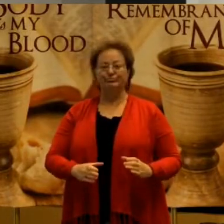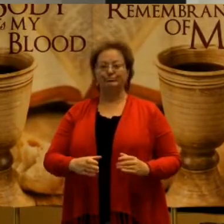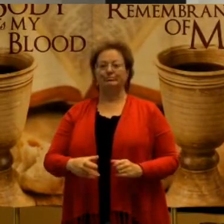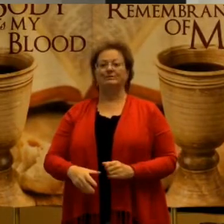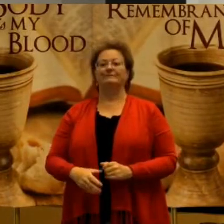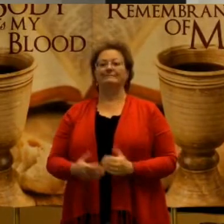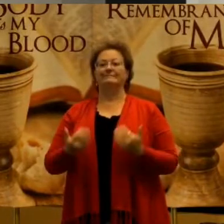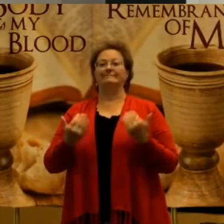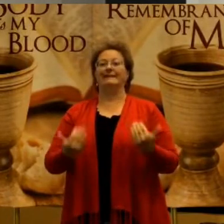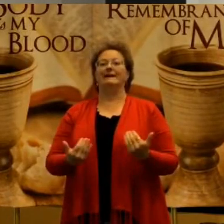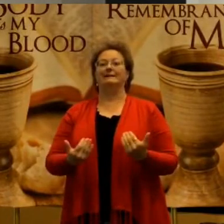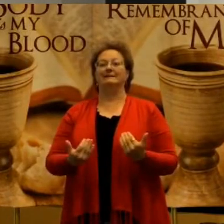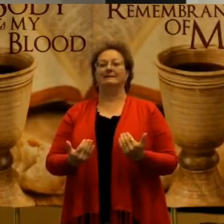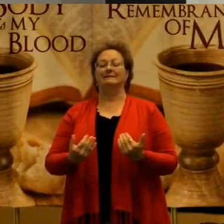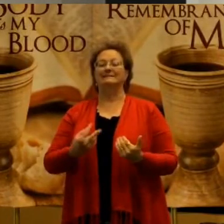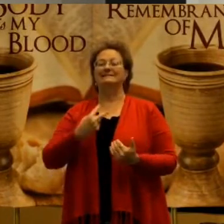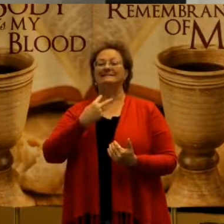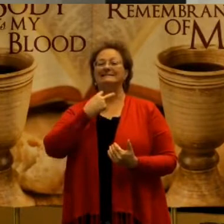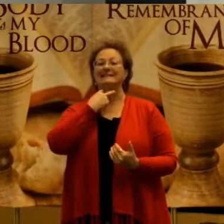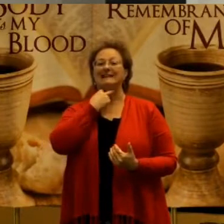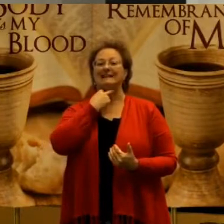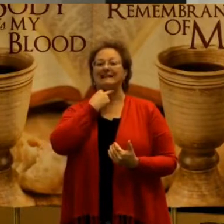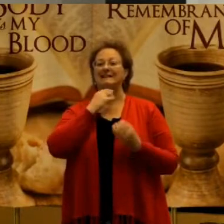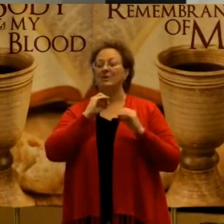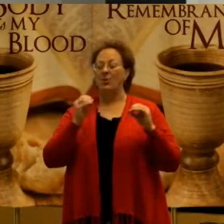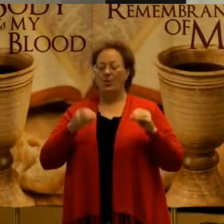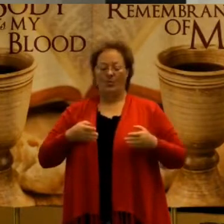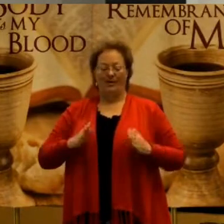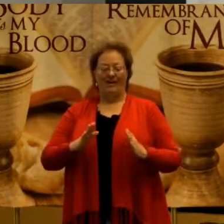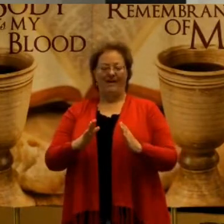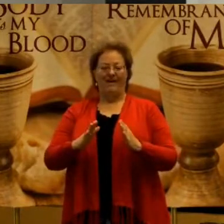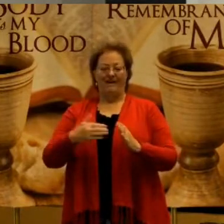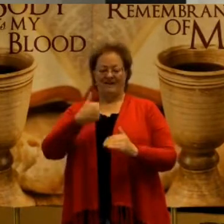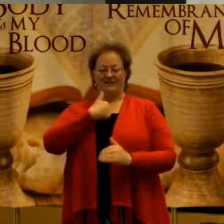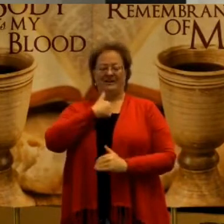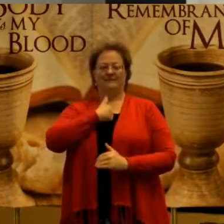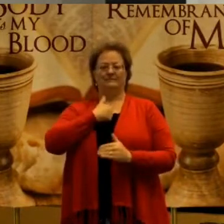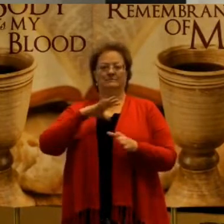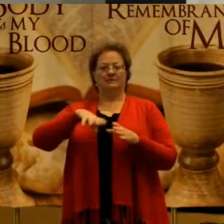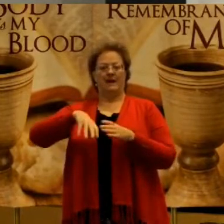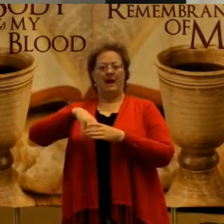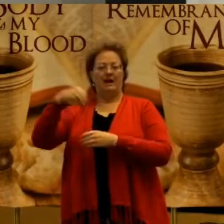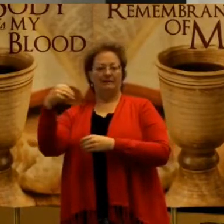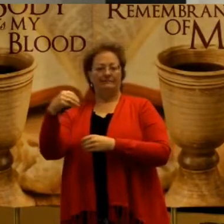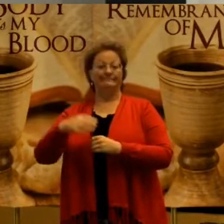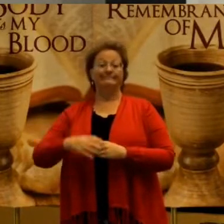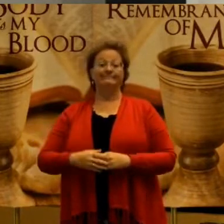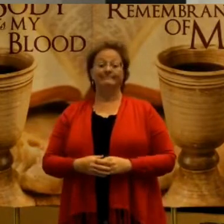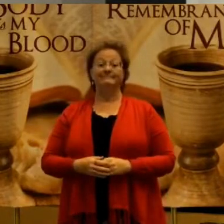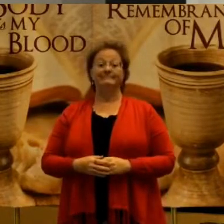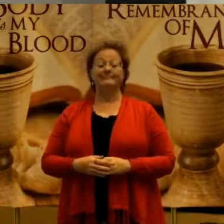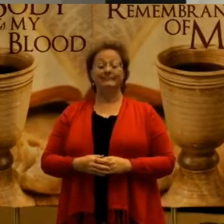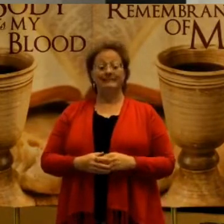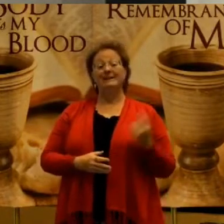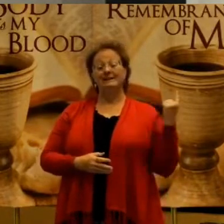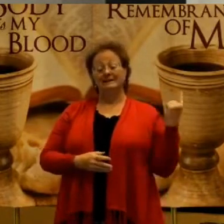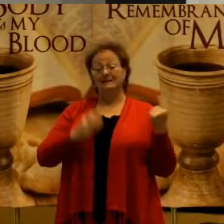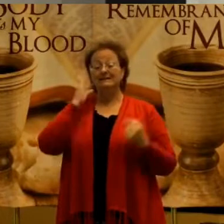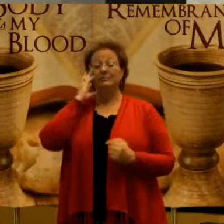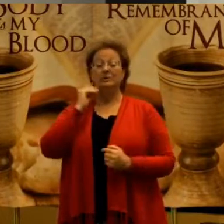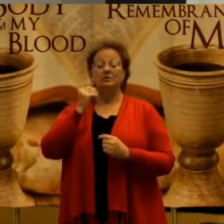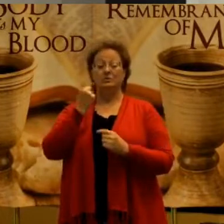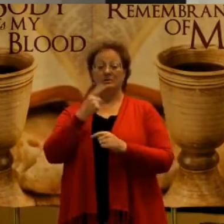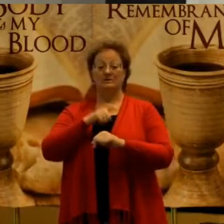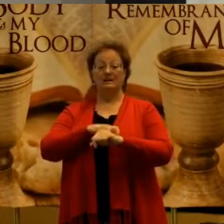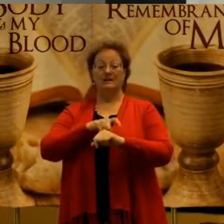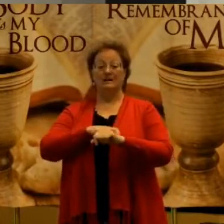deep, you are so stuck that there is no way you're going to get yourself out. I experienced that one time on a